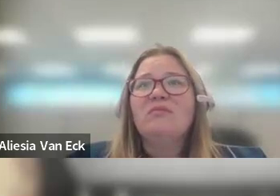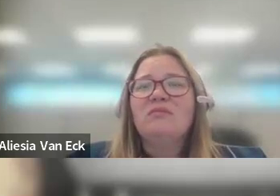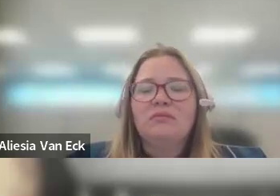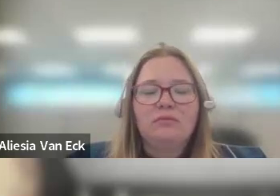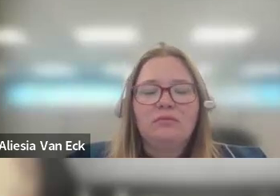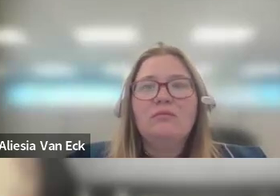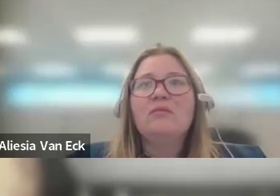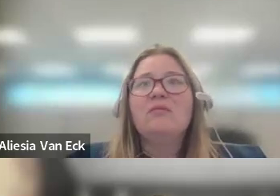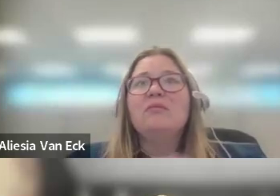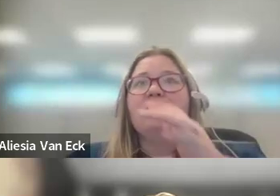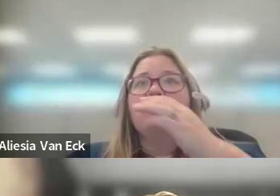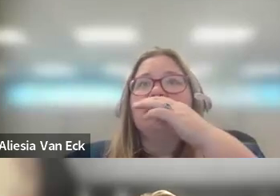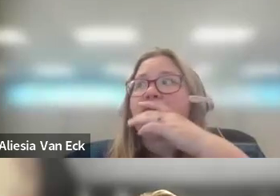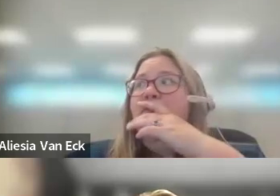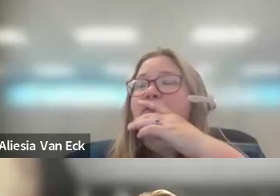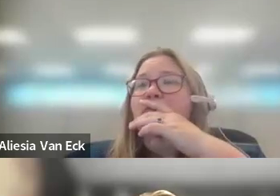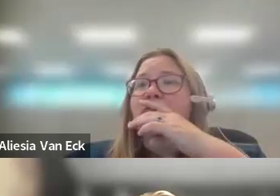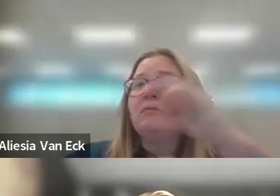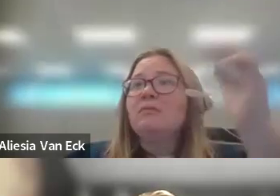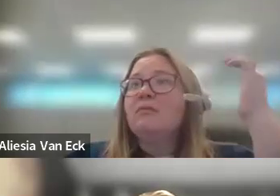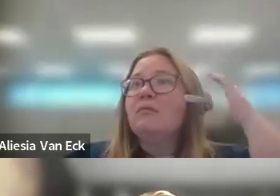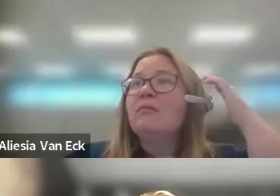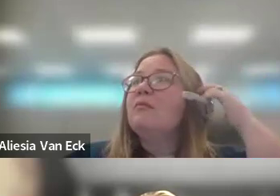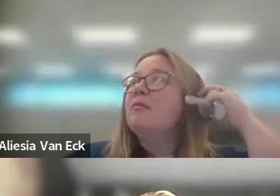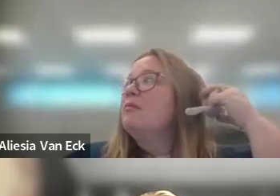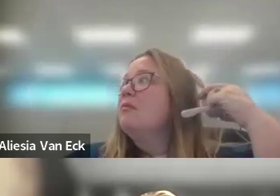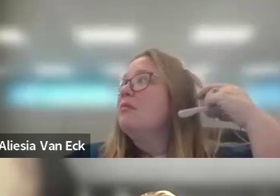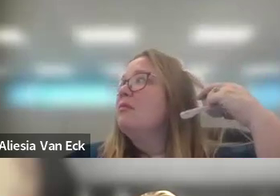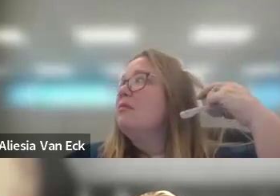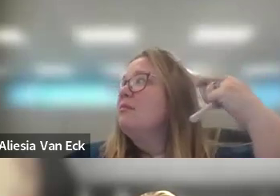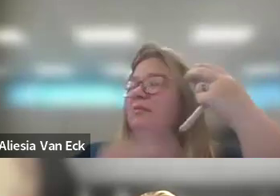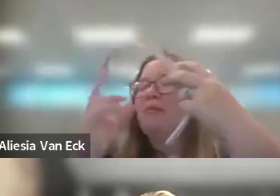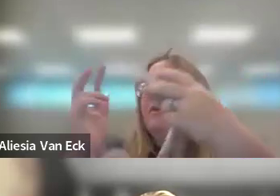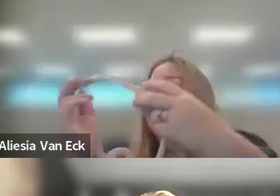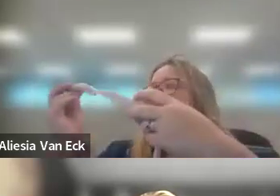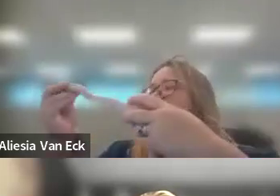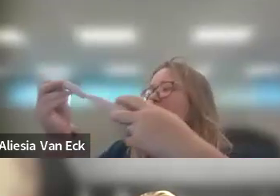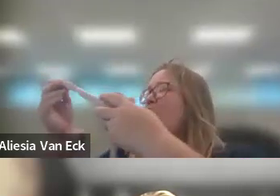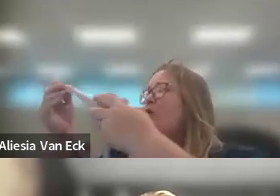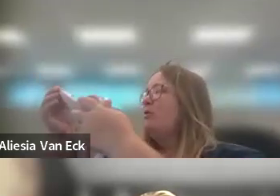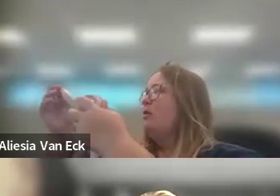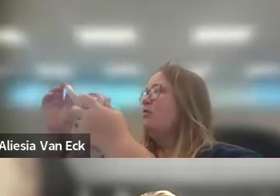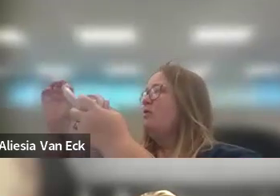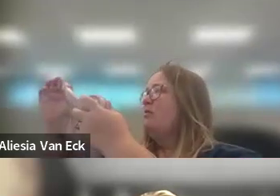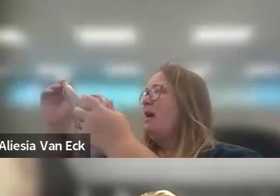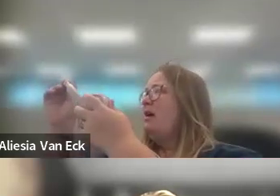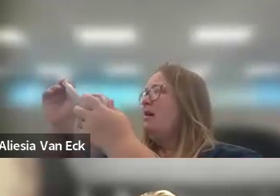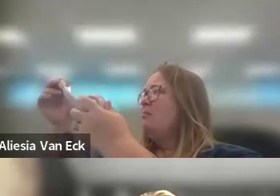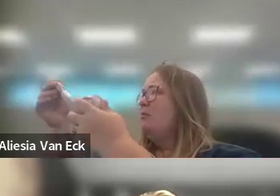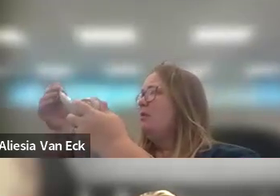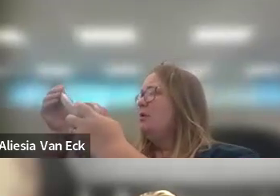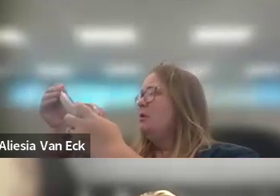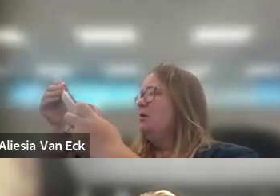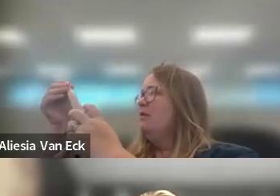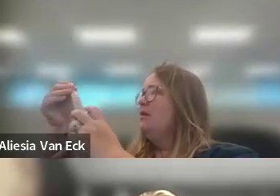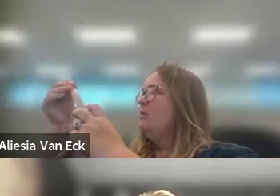line as businesses. And you can see that they've put a lot of thought into trying to ensure that they get